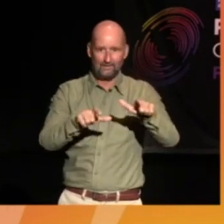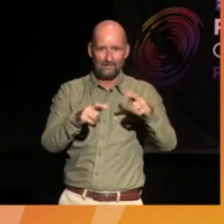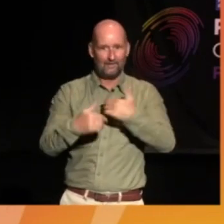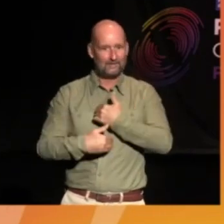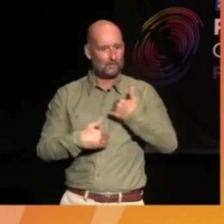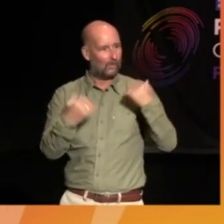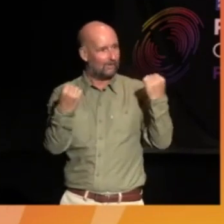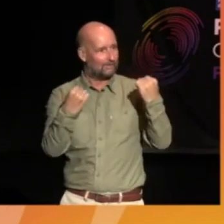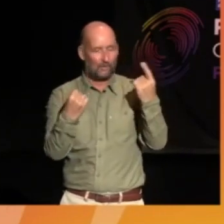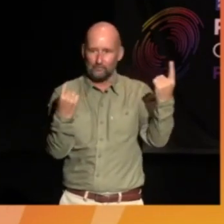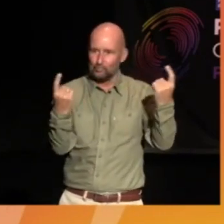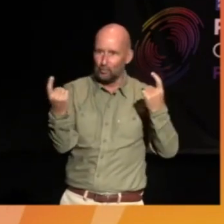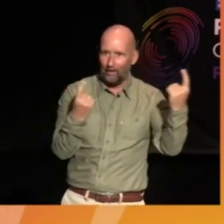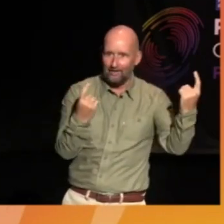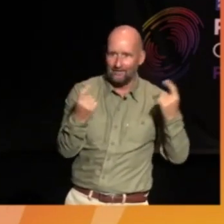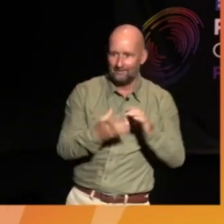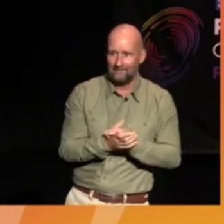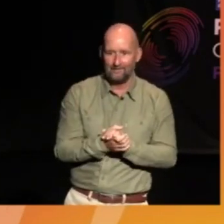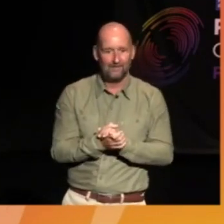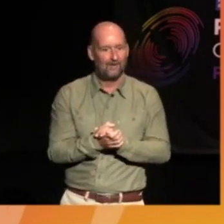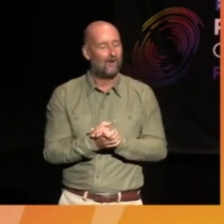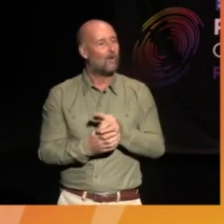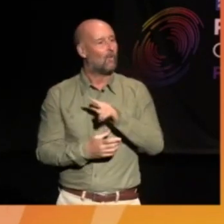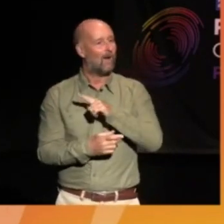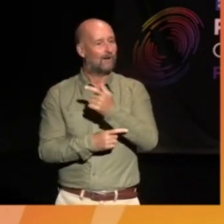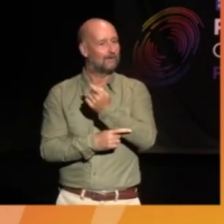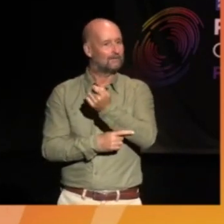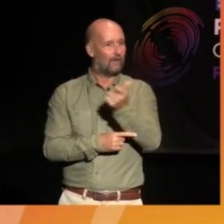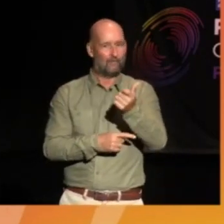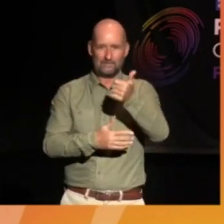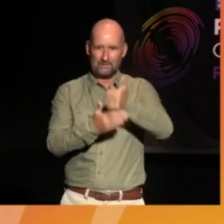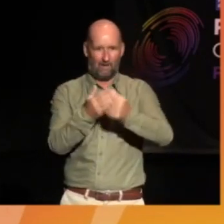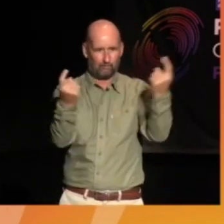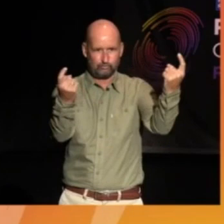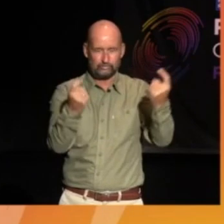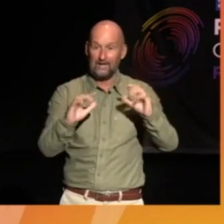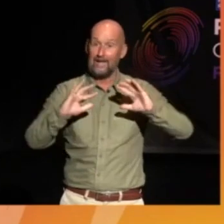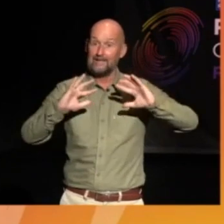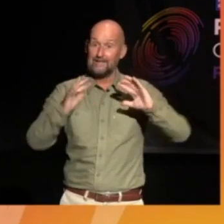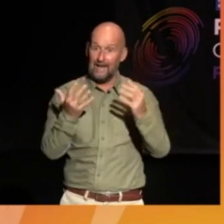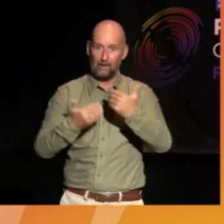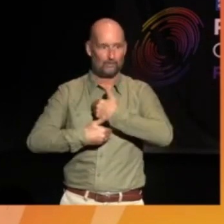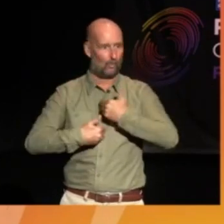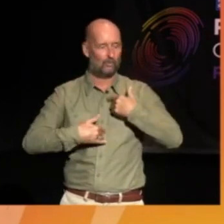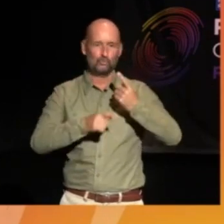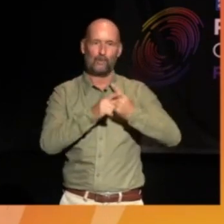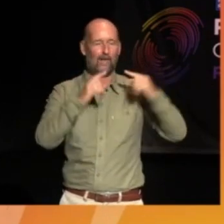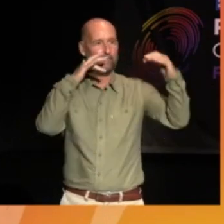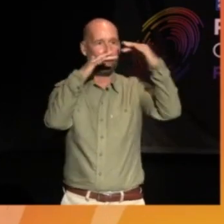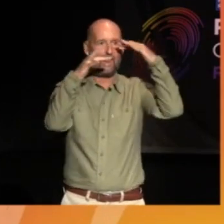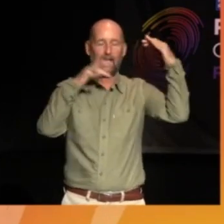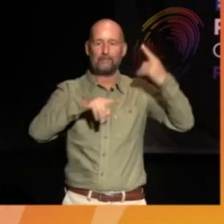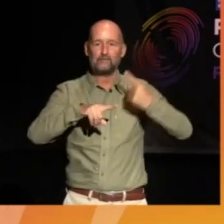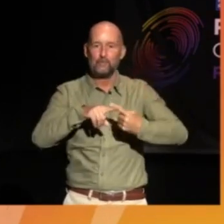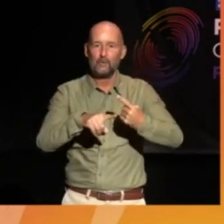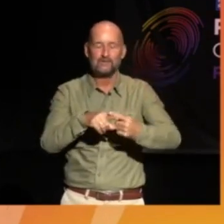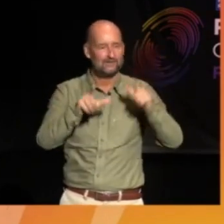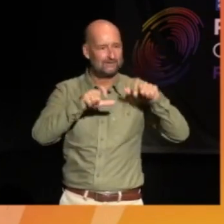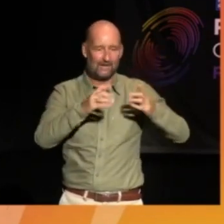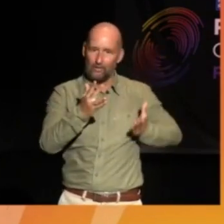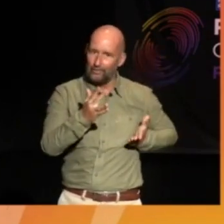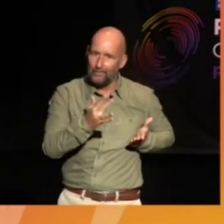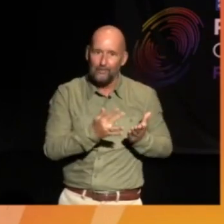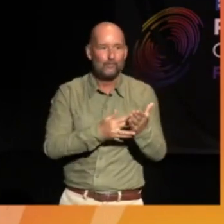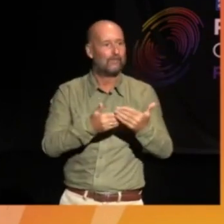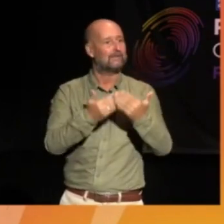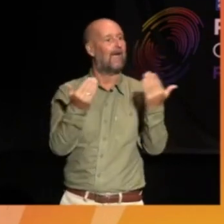joined. We had such stalwarts at, from 10 o'clock in the morning discuss climate emergency and stay for the whole day. And those of you